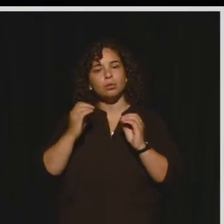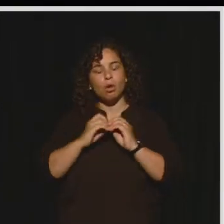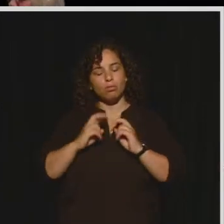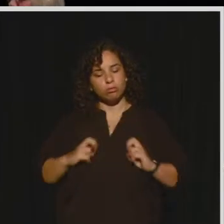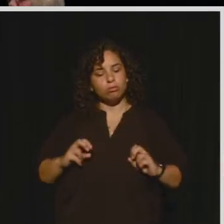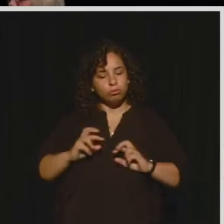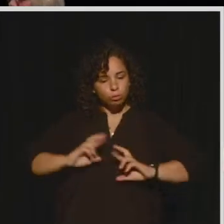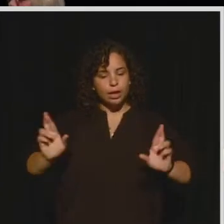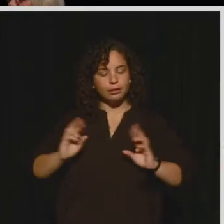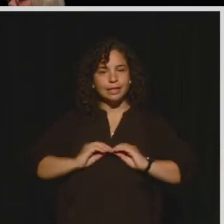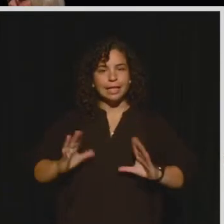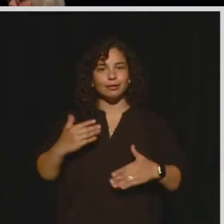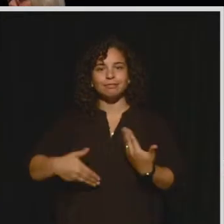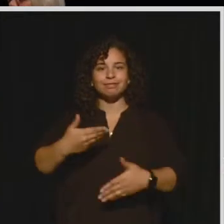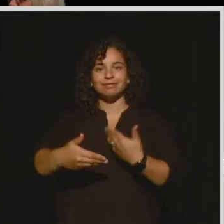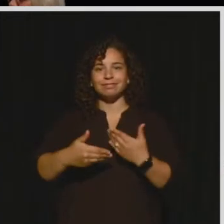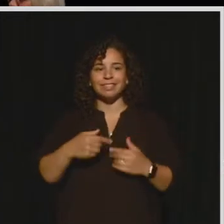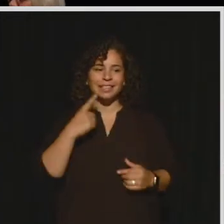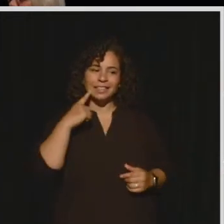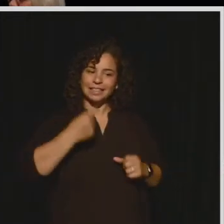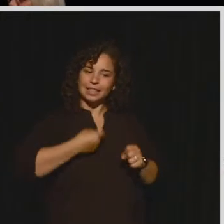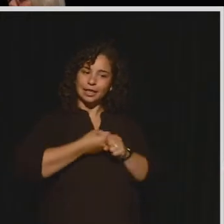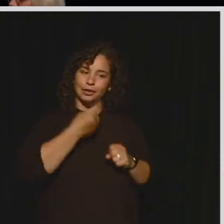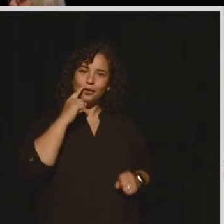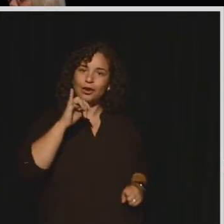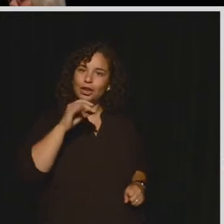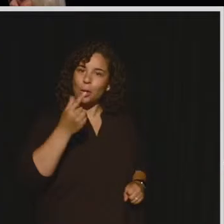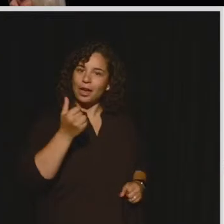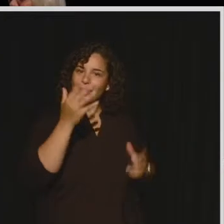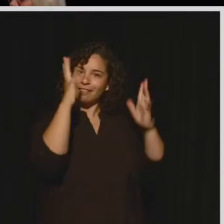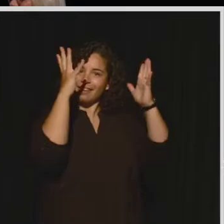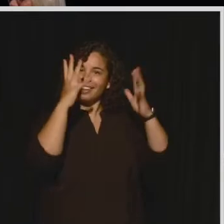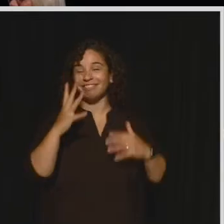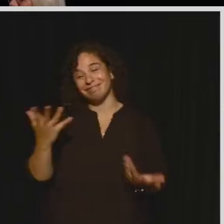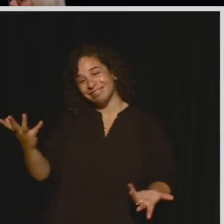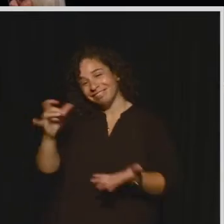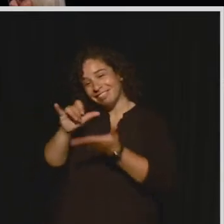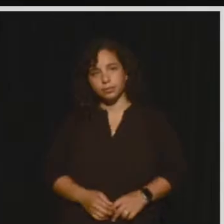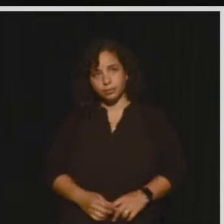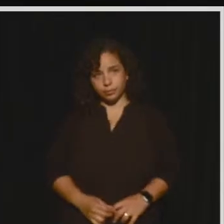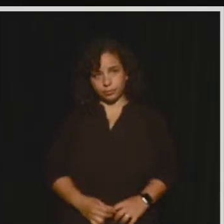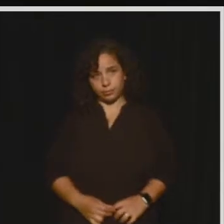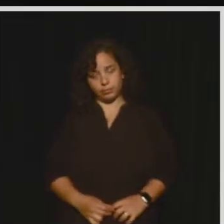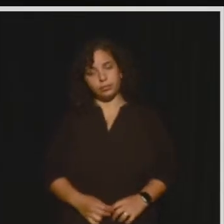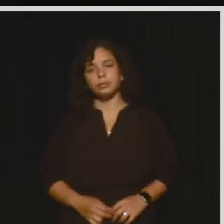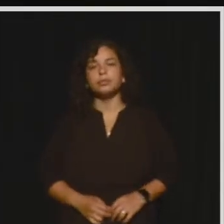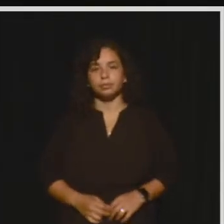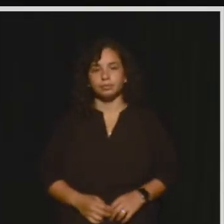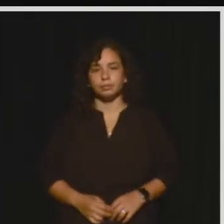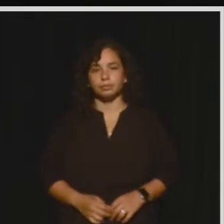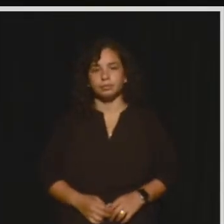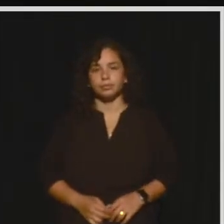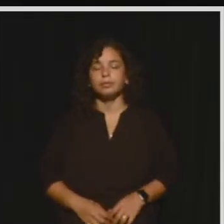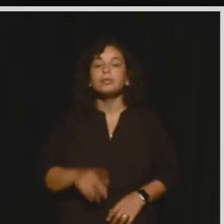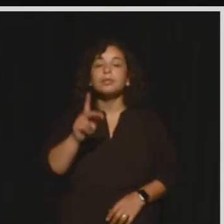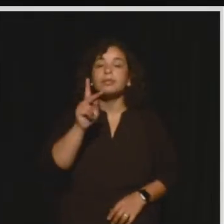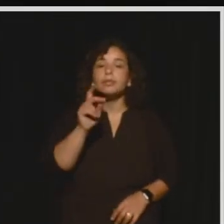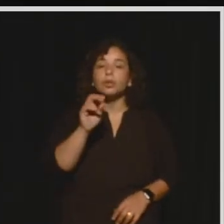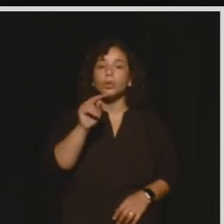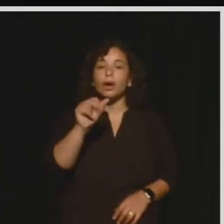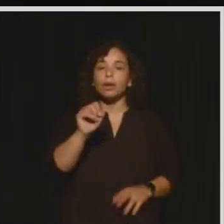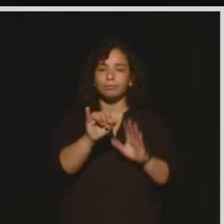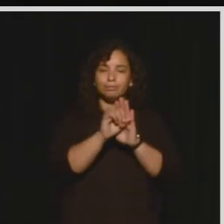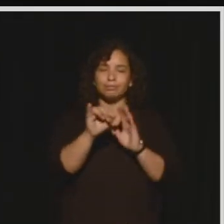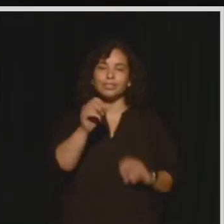year. This is the year of Yogi. Oh, well. Thanks for coming, Yogi. Thank you. Kona uses the pronouns she and